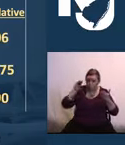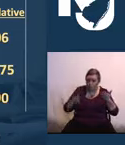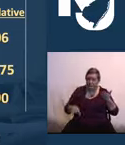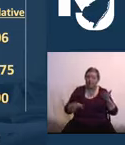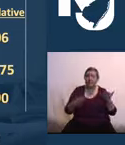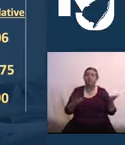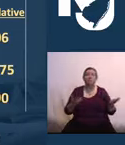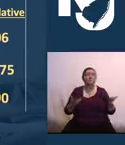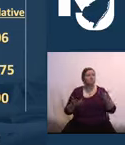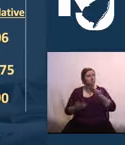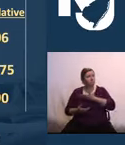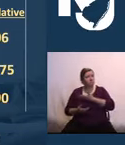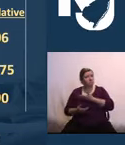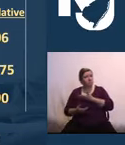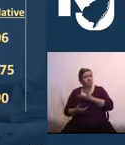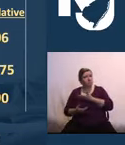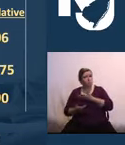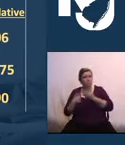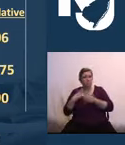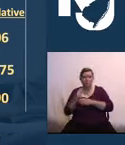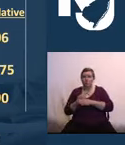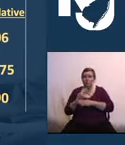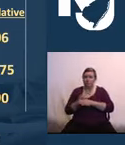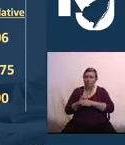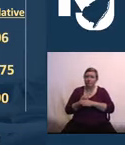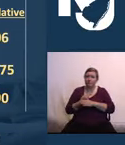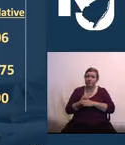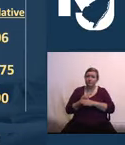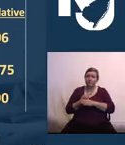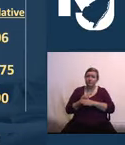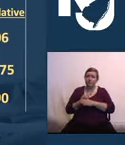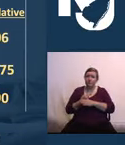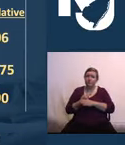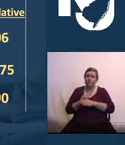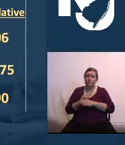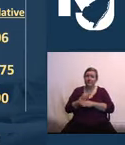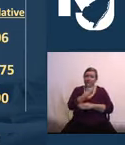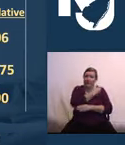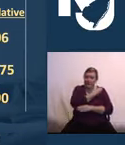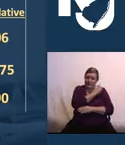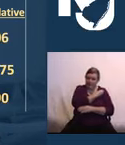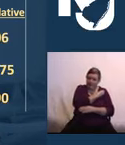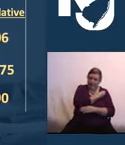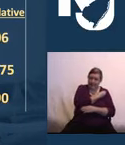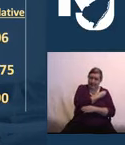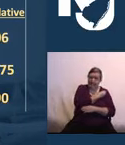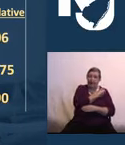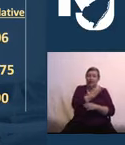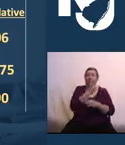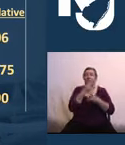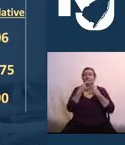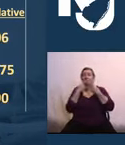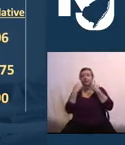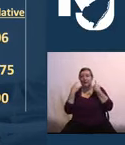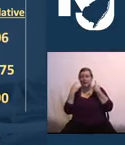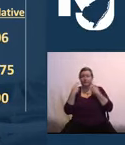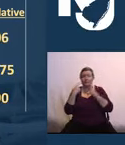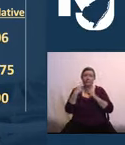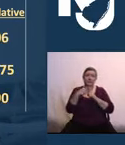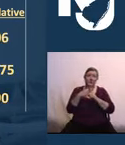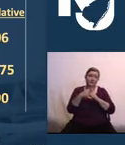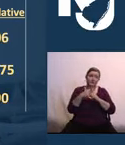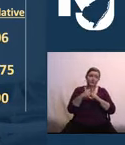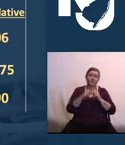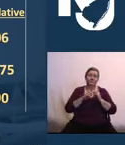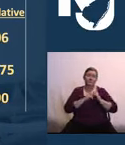layered approach to safety, including, yes, at least for the time being, it gives me no joy, but reminder that